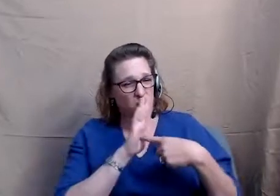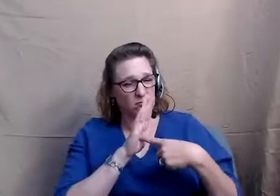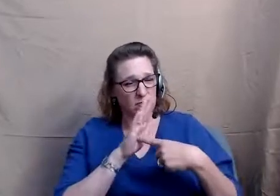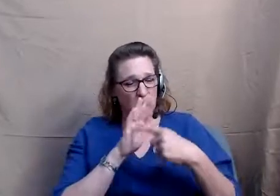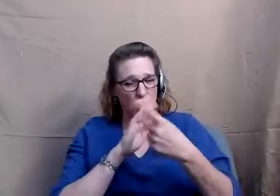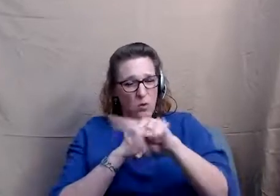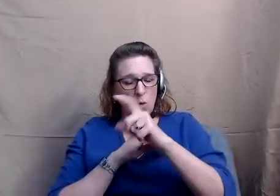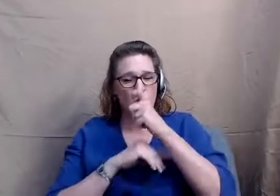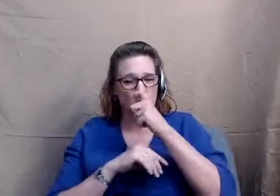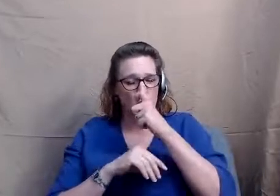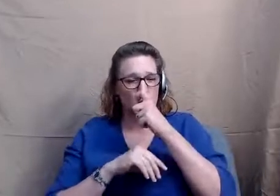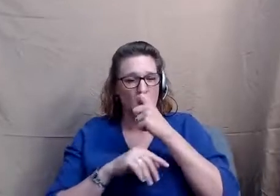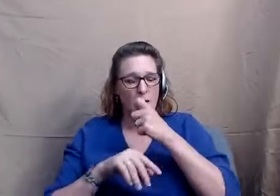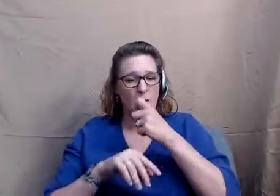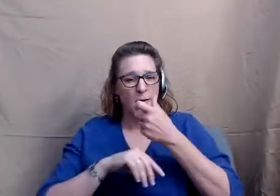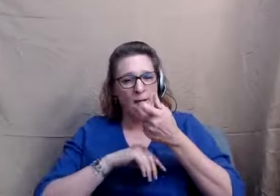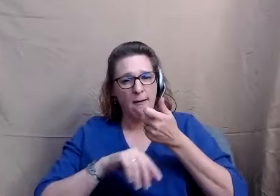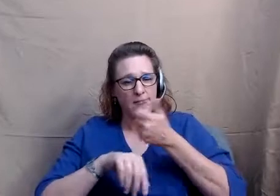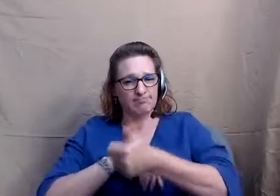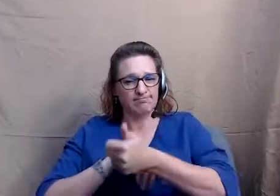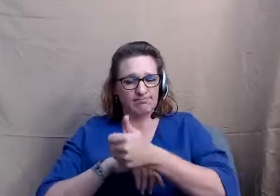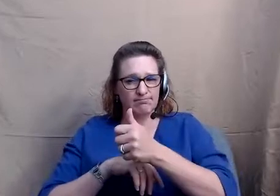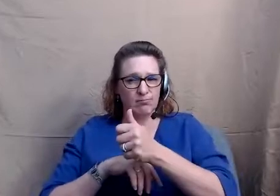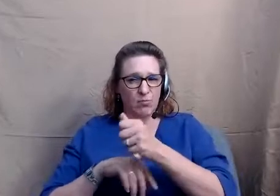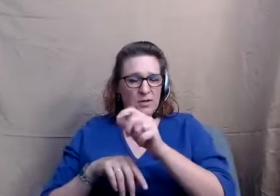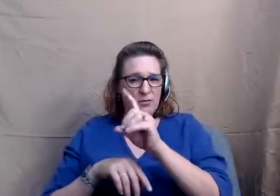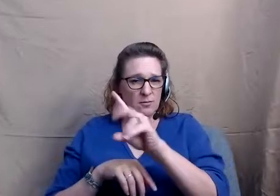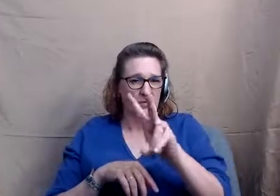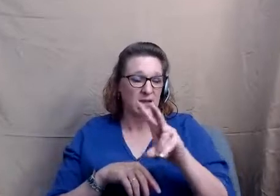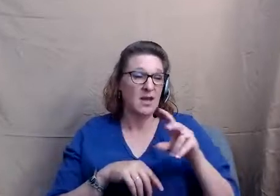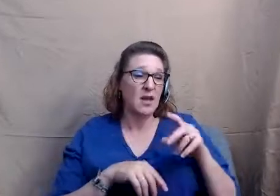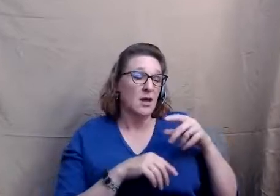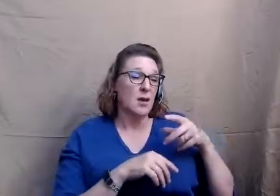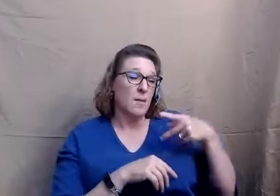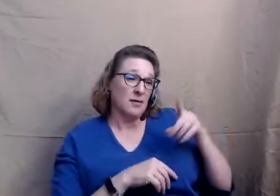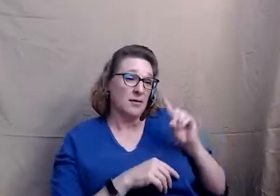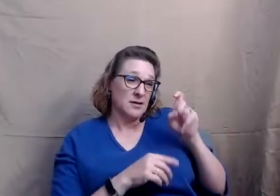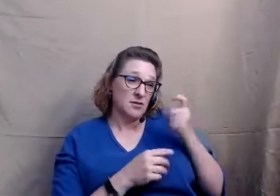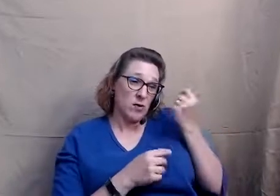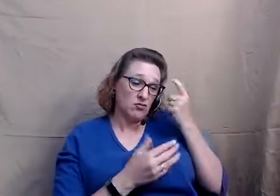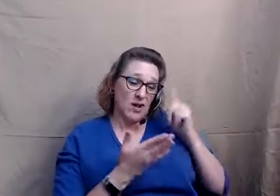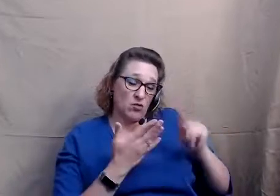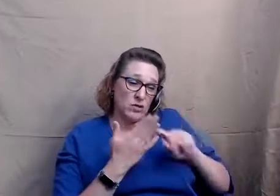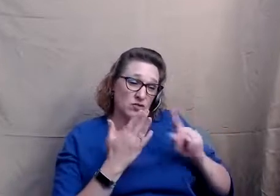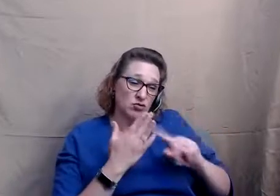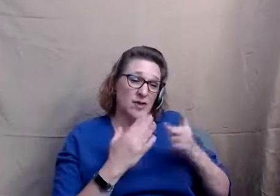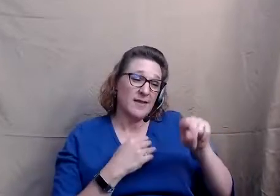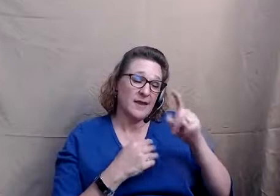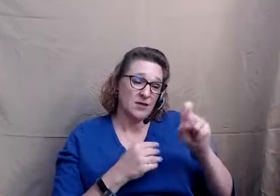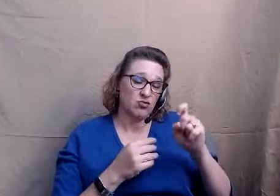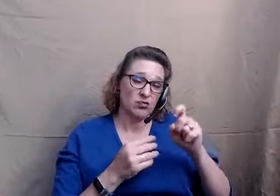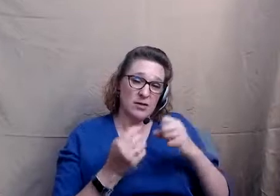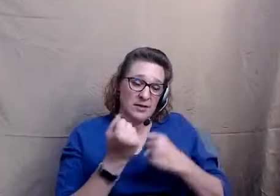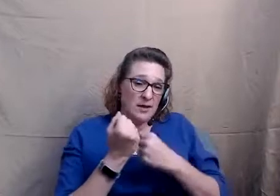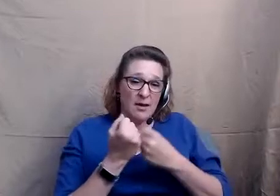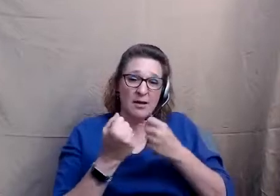violence? Public defenders need to understand the research. Public defenders need to make the case that incarcerating this person is not